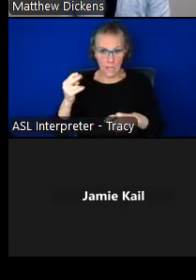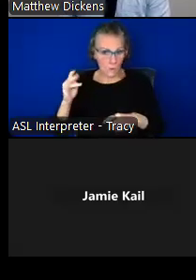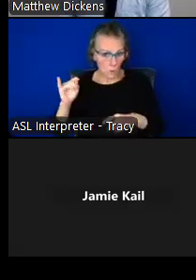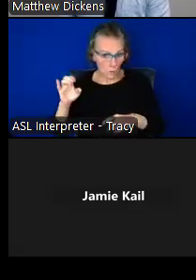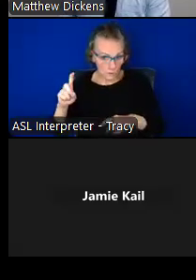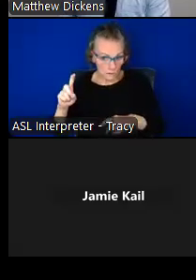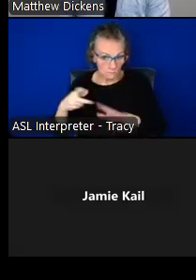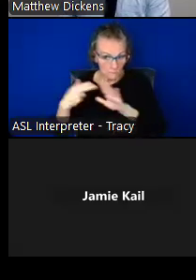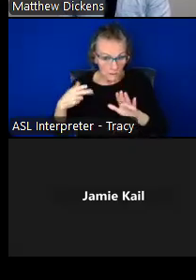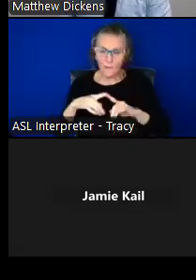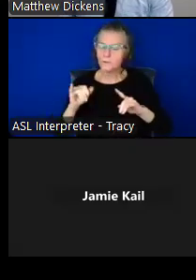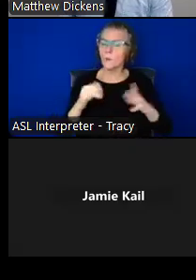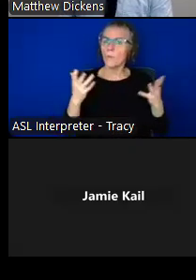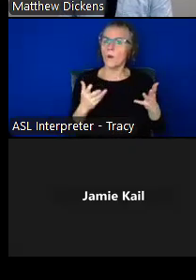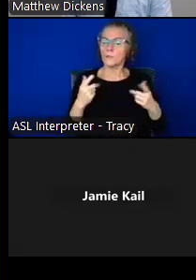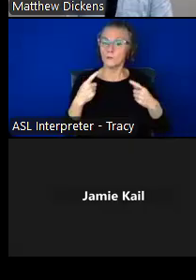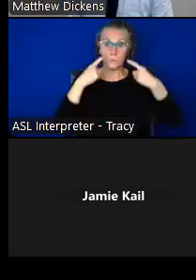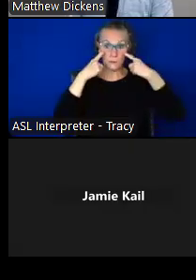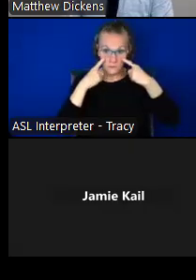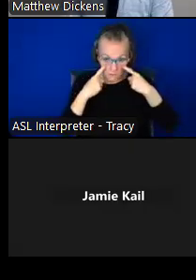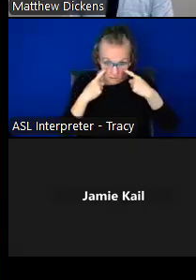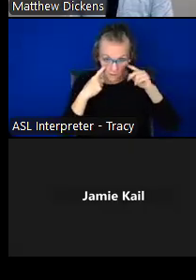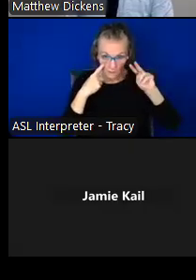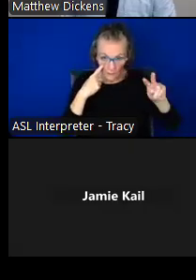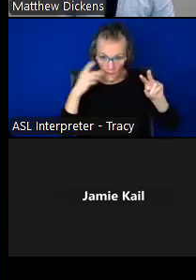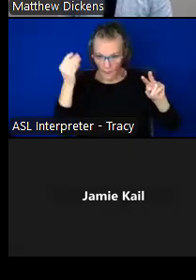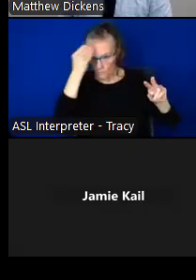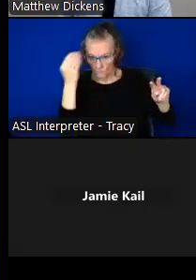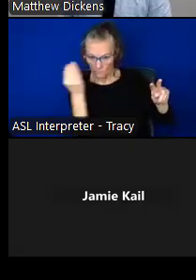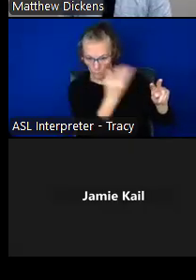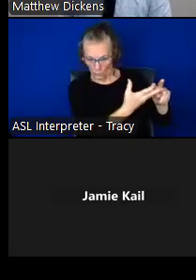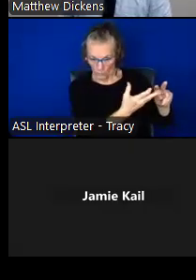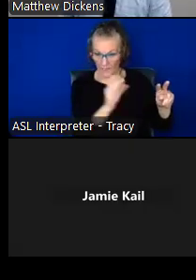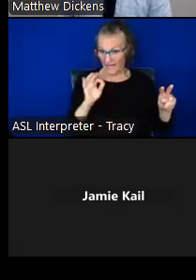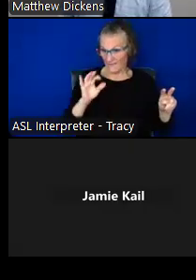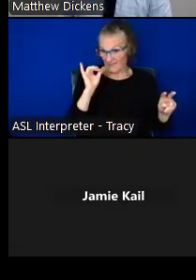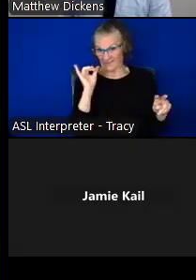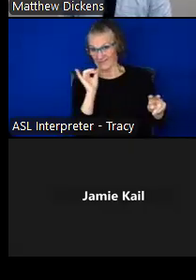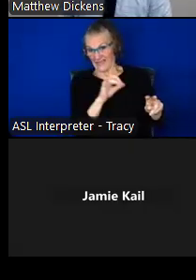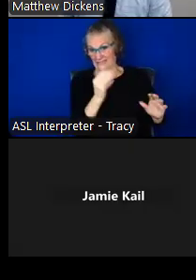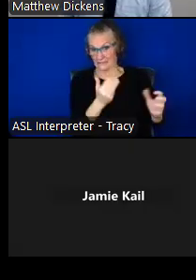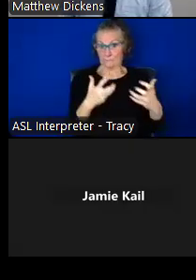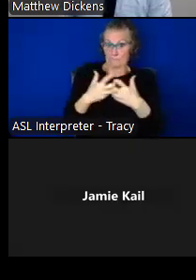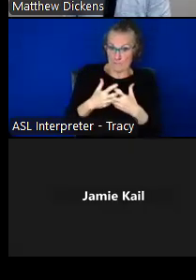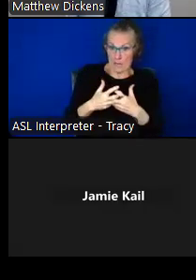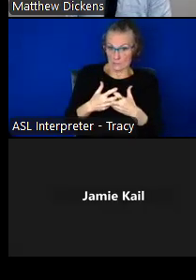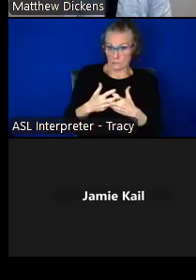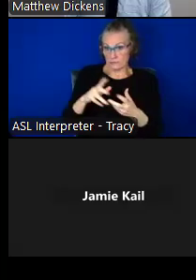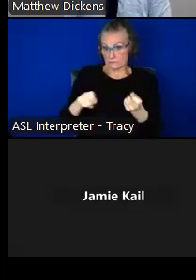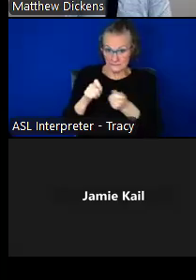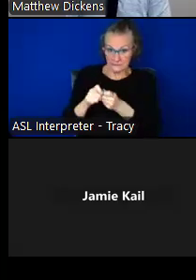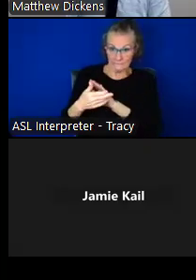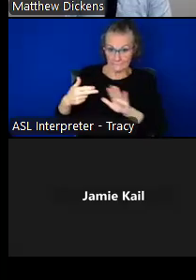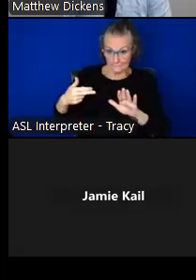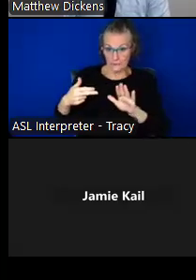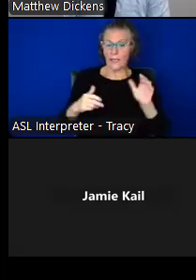also like what's observed and reported, right? If that is consistent with such a condition, like APS